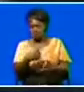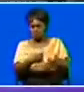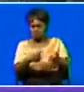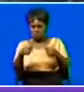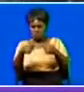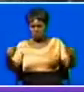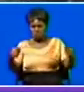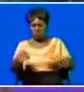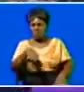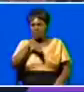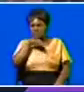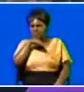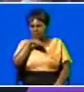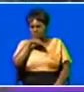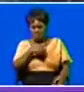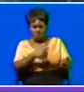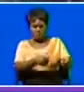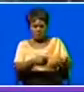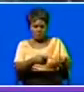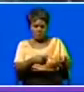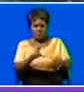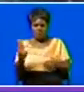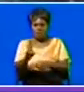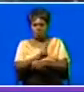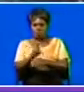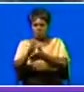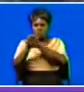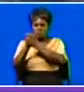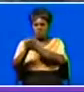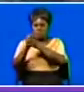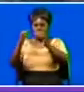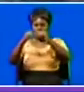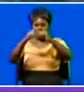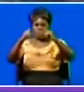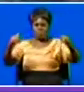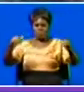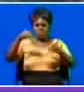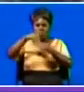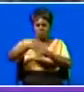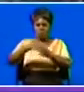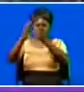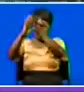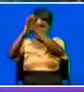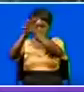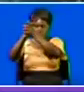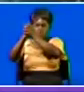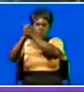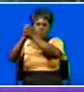criticized opposition leader Raila Odinga, accusing him of using the handshake to bring divisions within Jubilee.